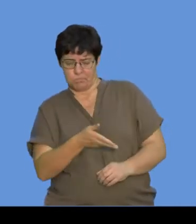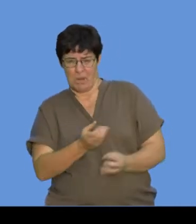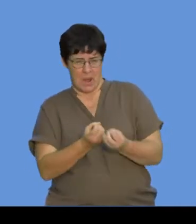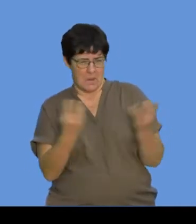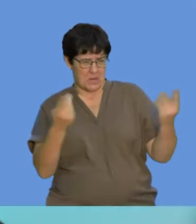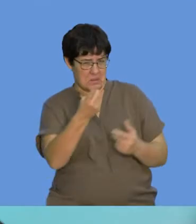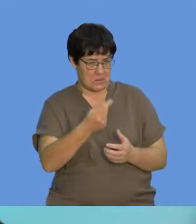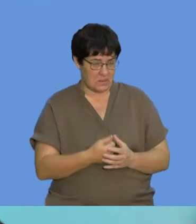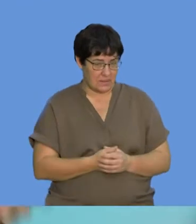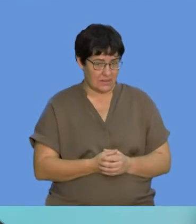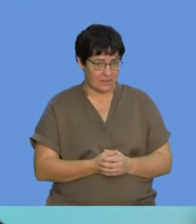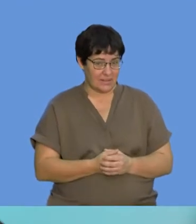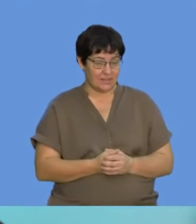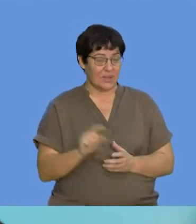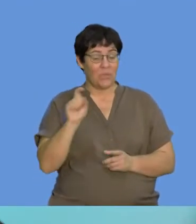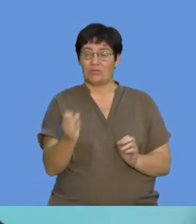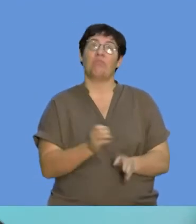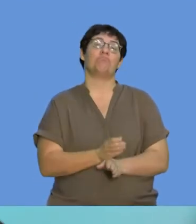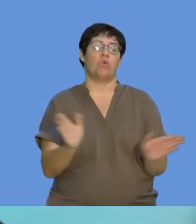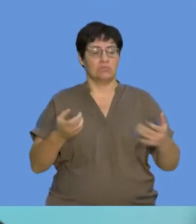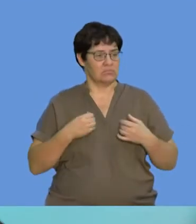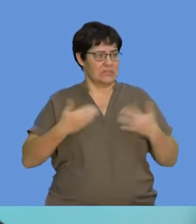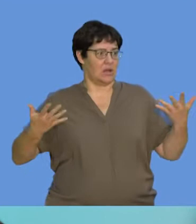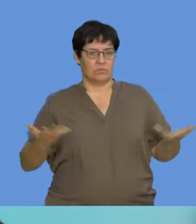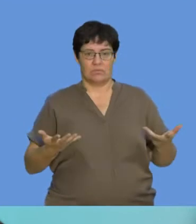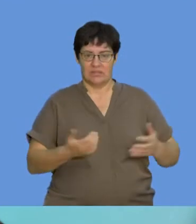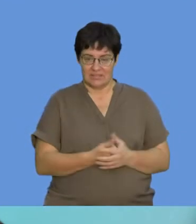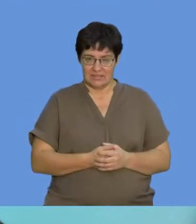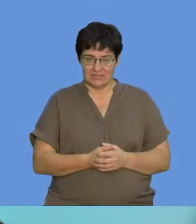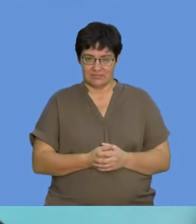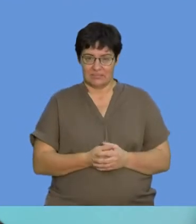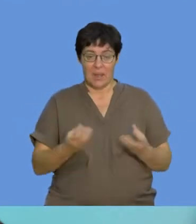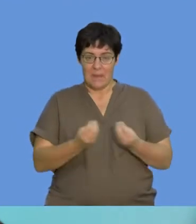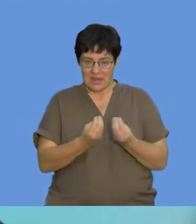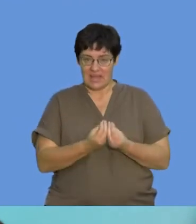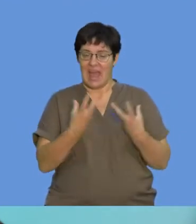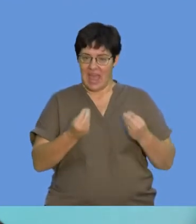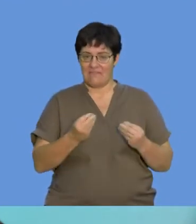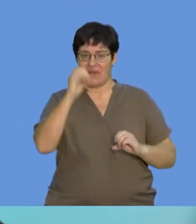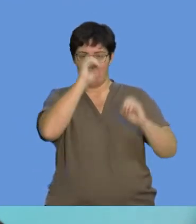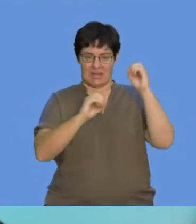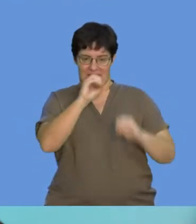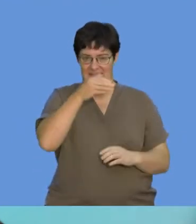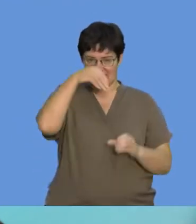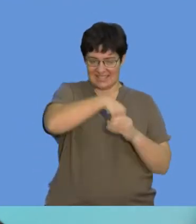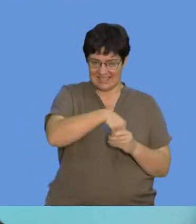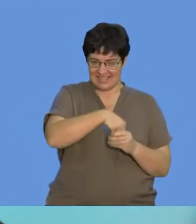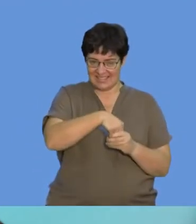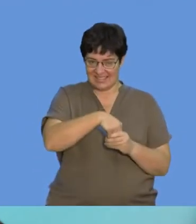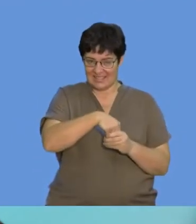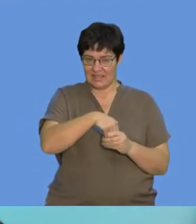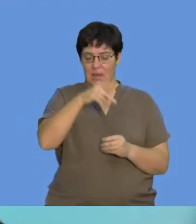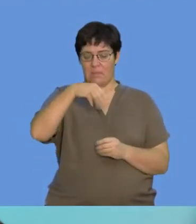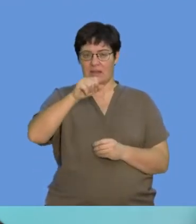very, very broad question. Where do we even begin? We know that matter consists of particles. These particles can either